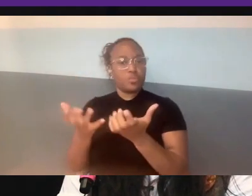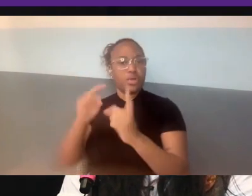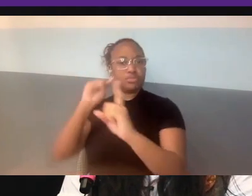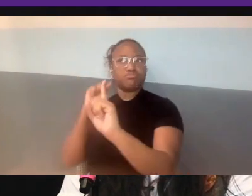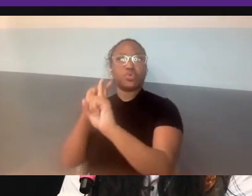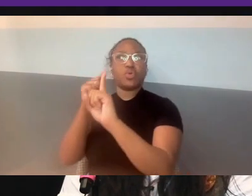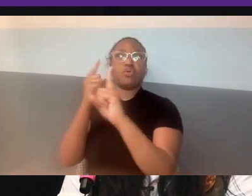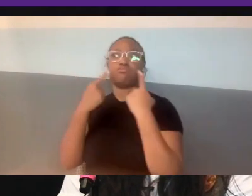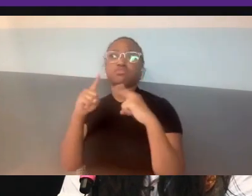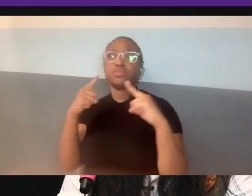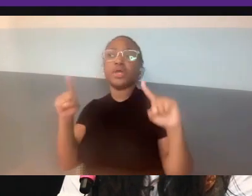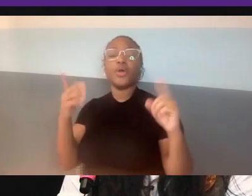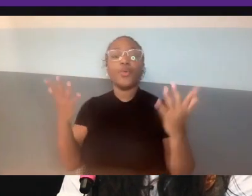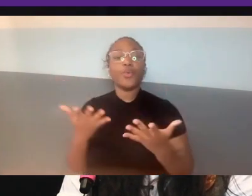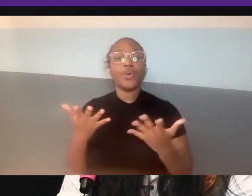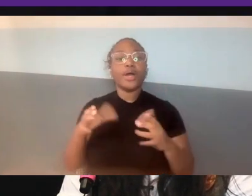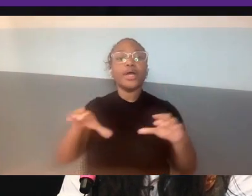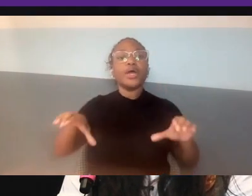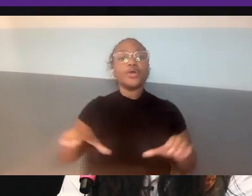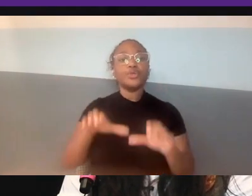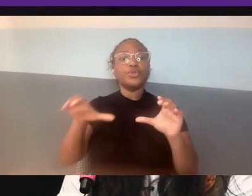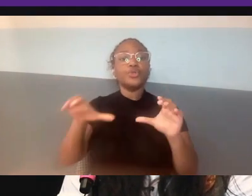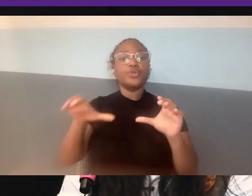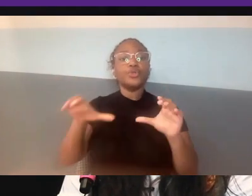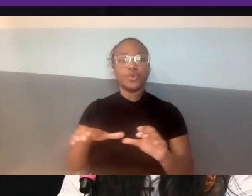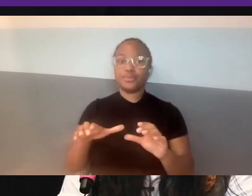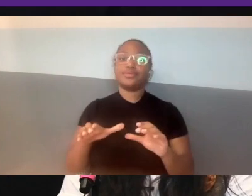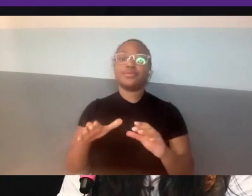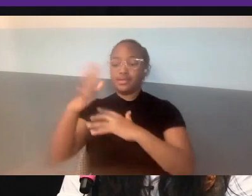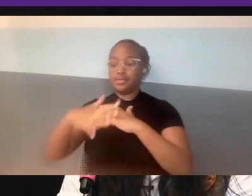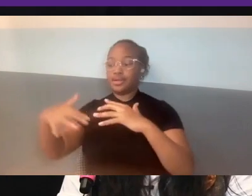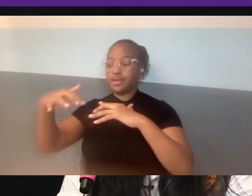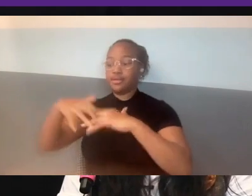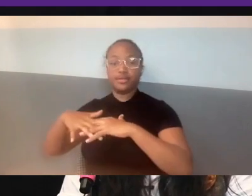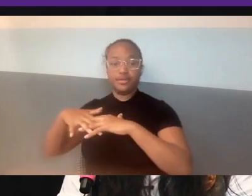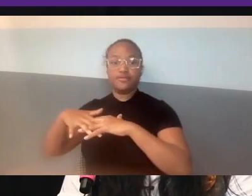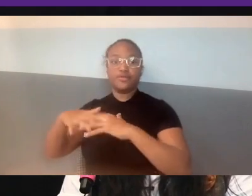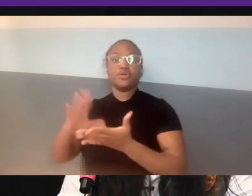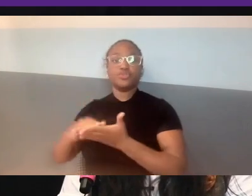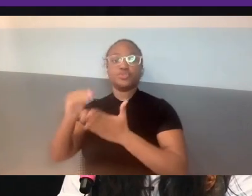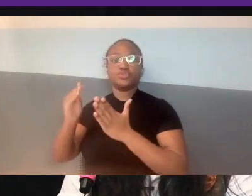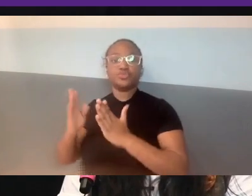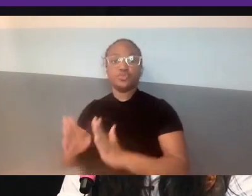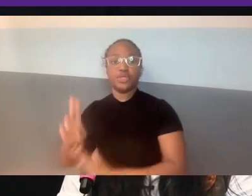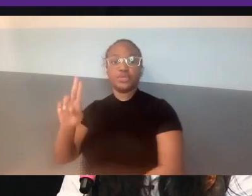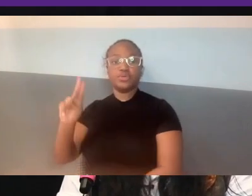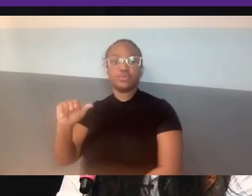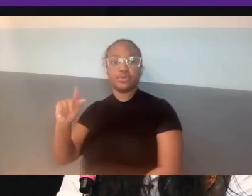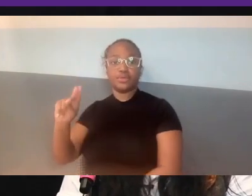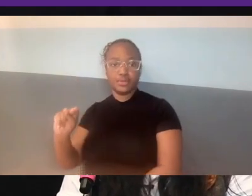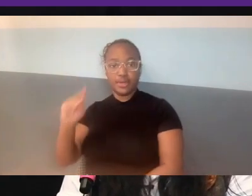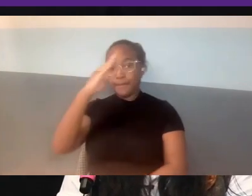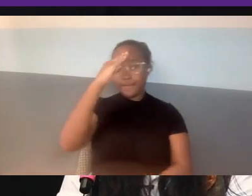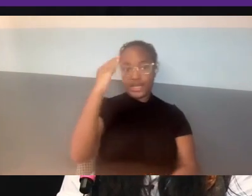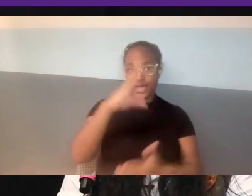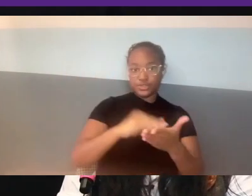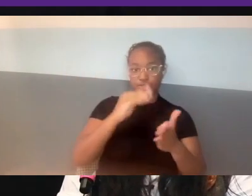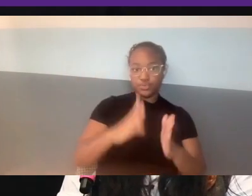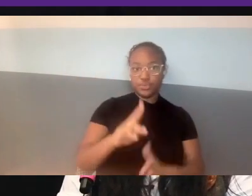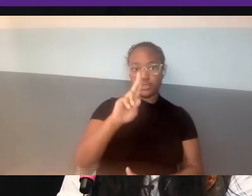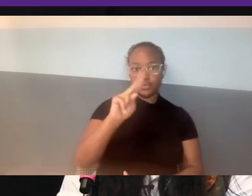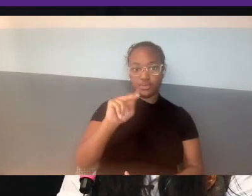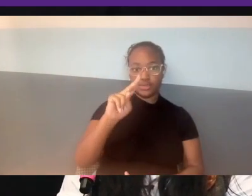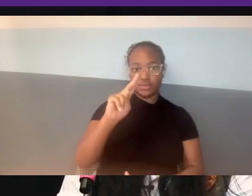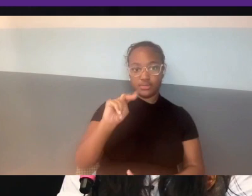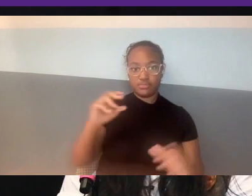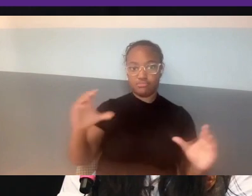powwow with the Native American Student Union and the Black Student Union together on that space, right? And so always putting